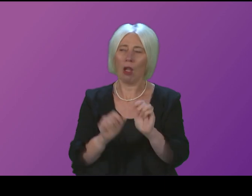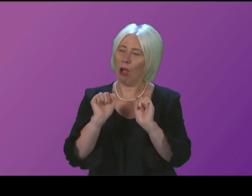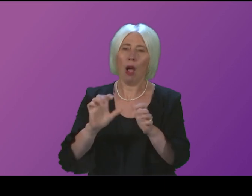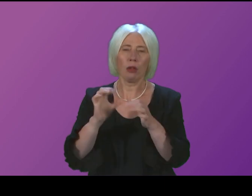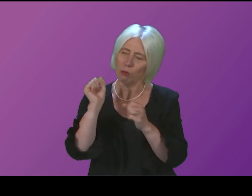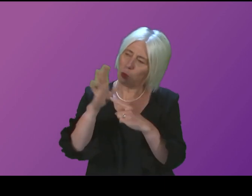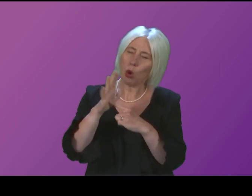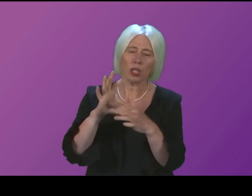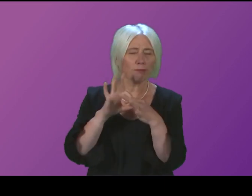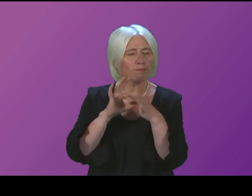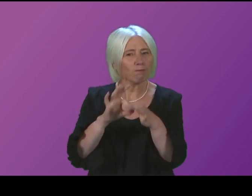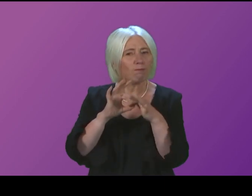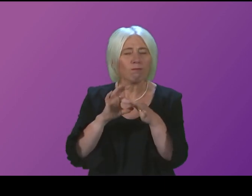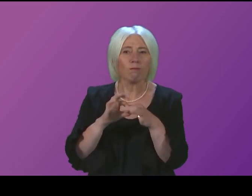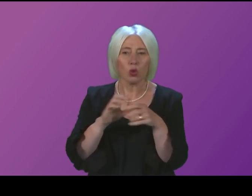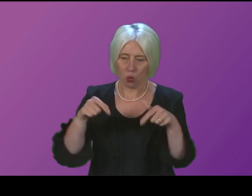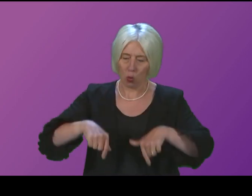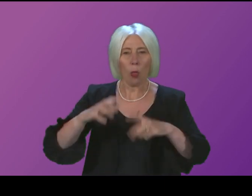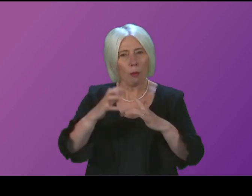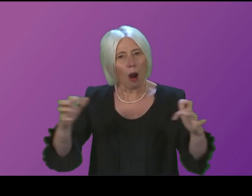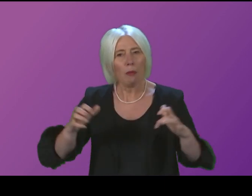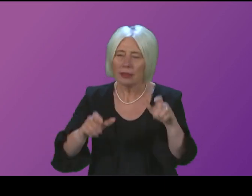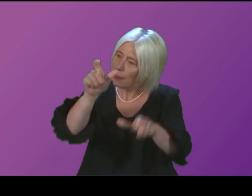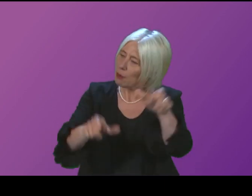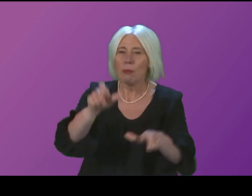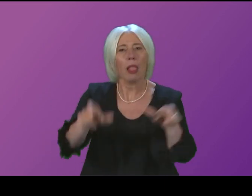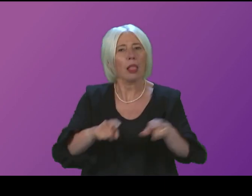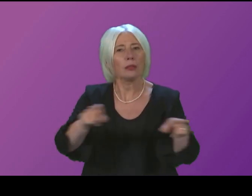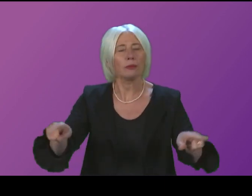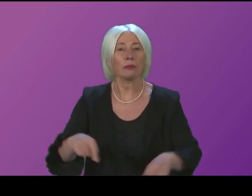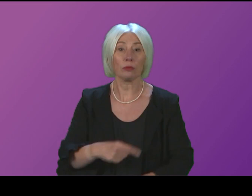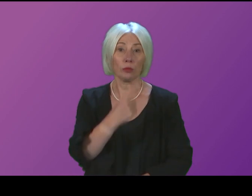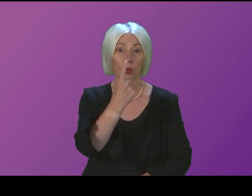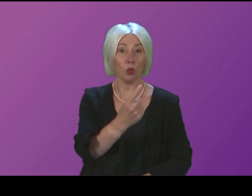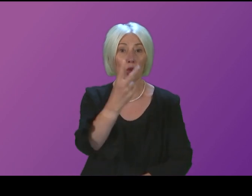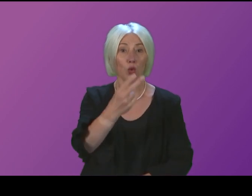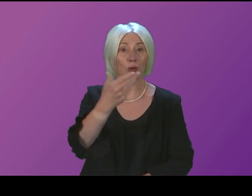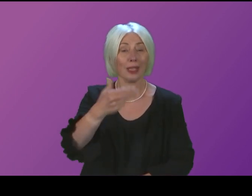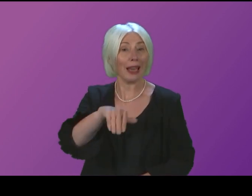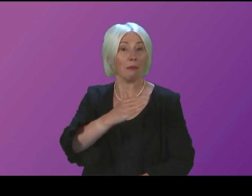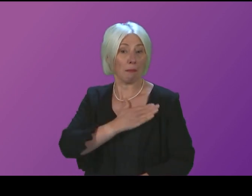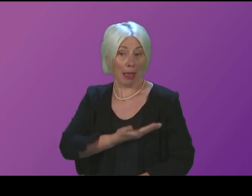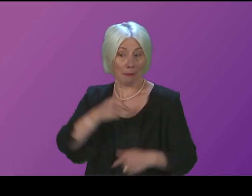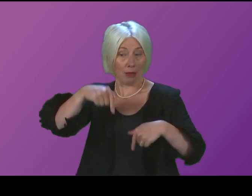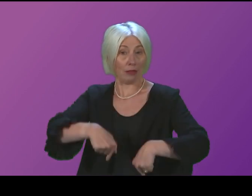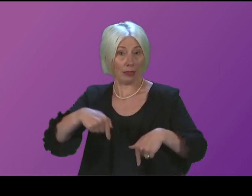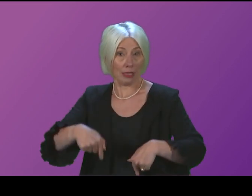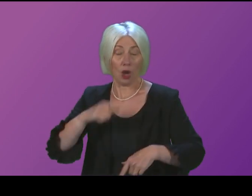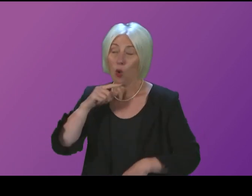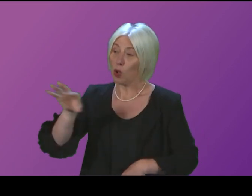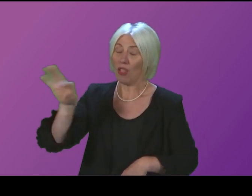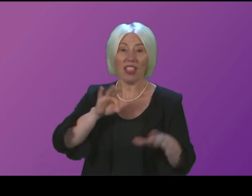relationship with the Parliament and the people. We, 129 members, each invited a